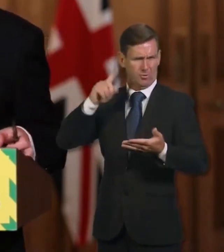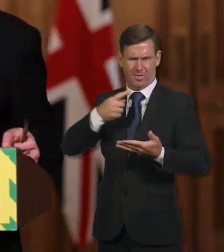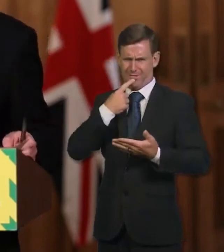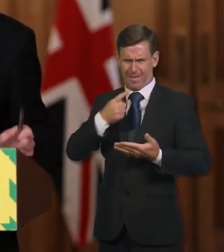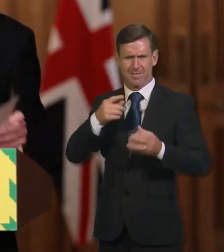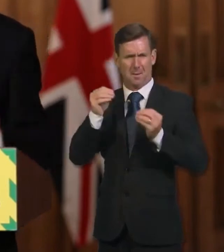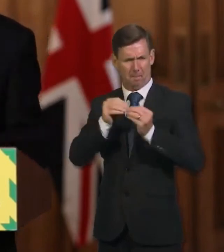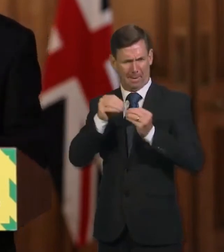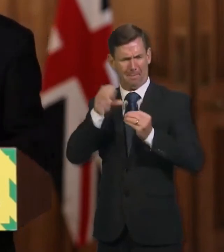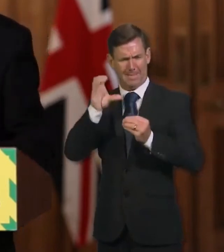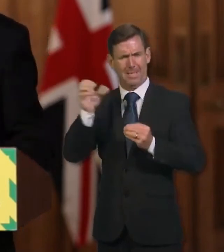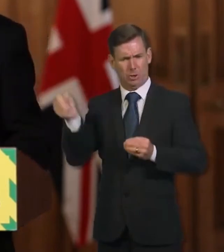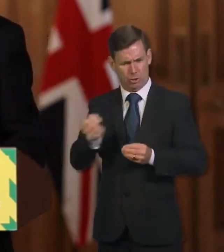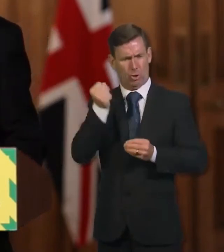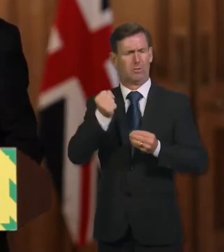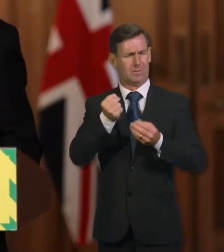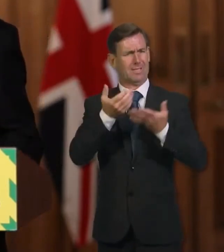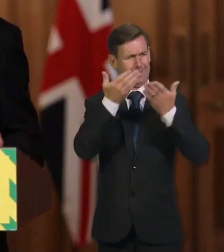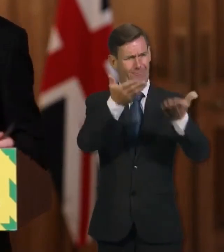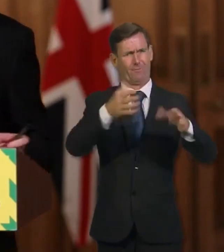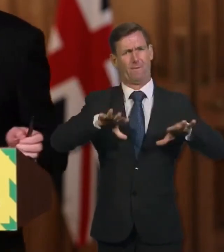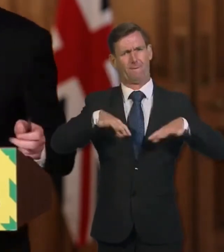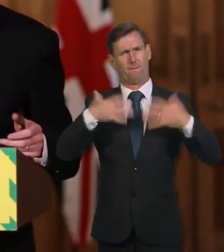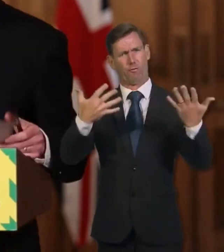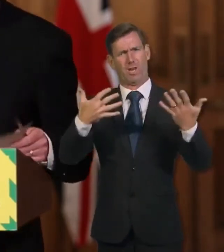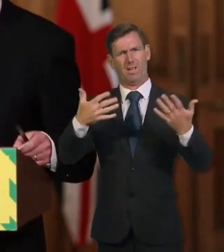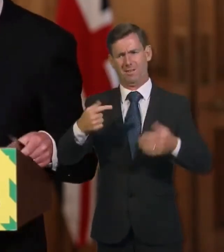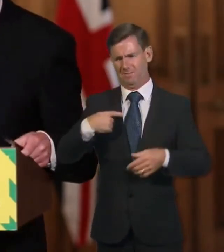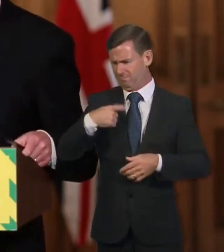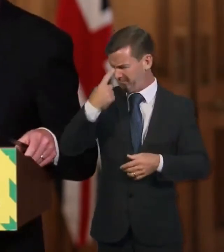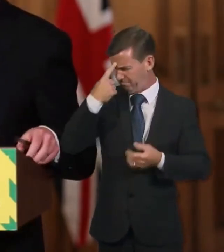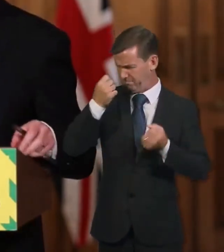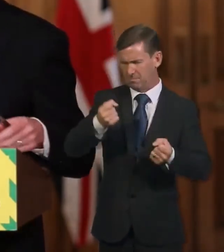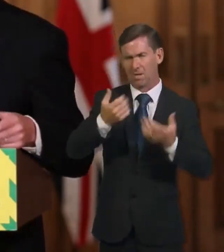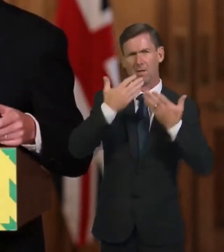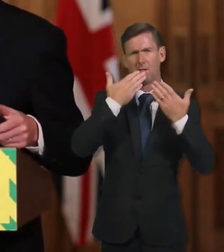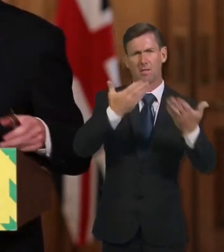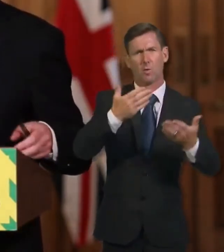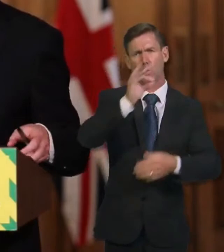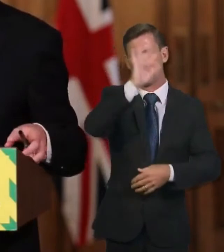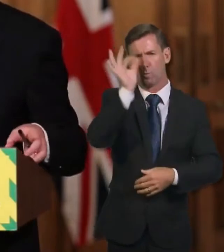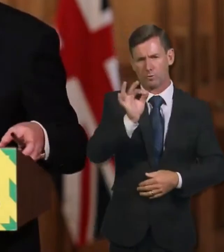So thanks for those questions, Mesa. Over to Charlie Cooper at Politico.